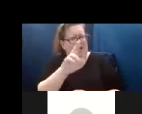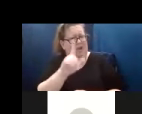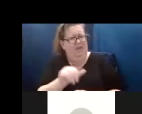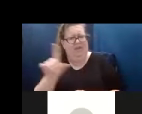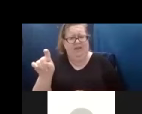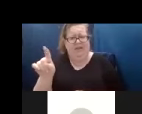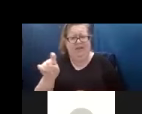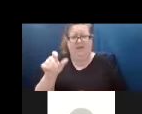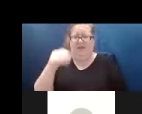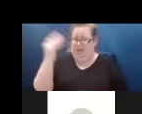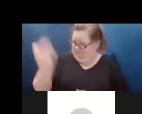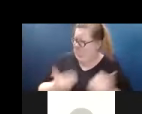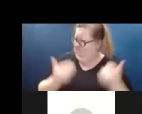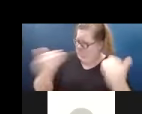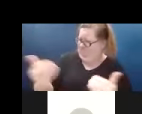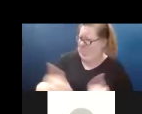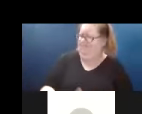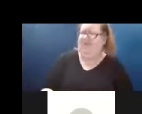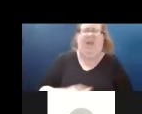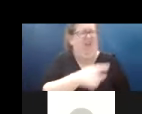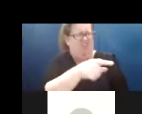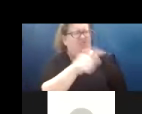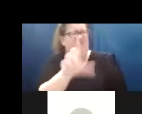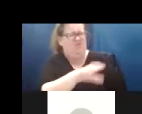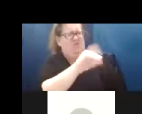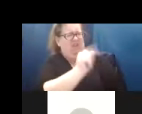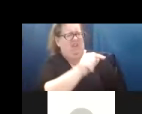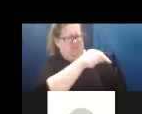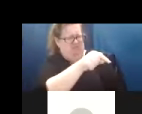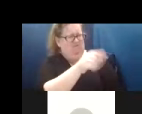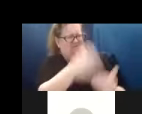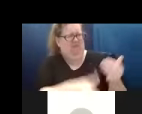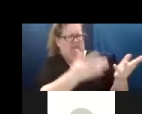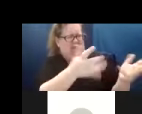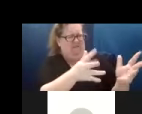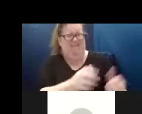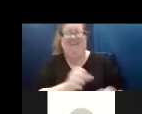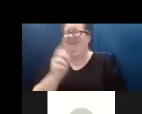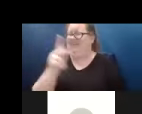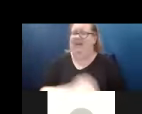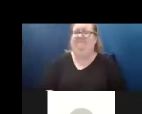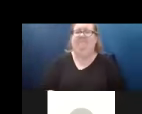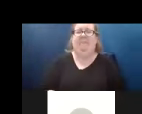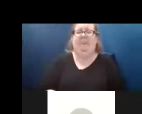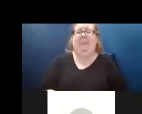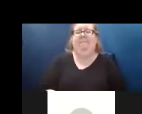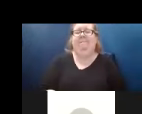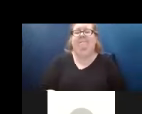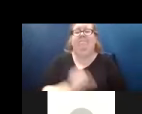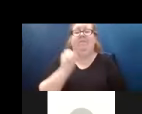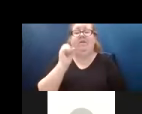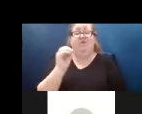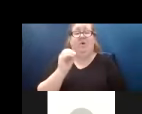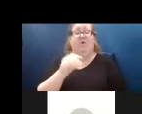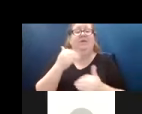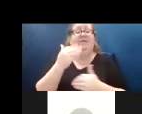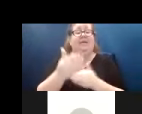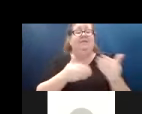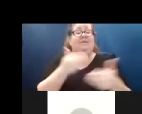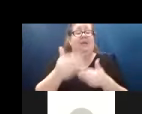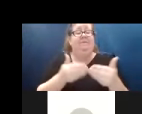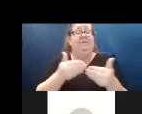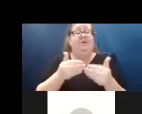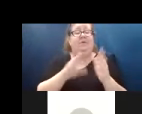You're welcome to. You do it. You can close out. No one's heard you this time. Oh, okay. So next steps, we're going to